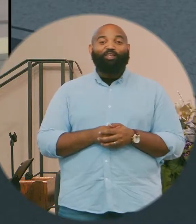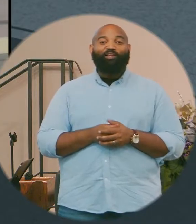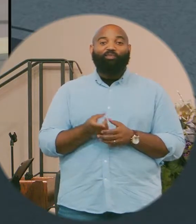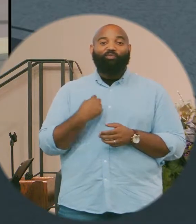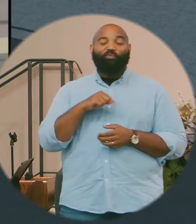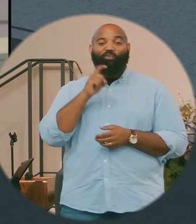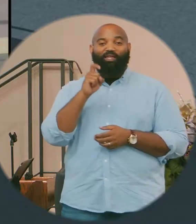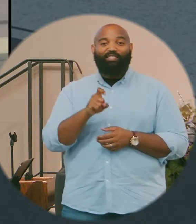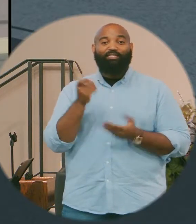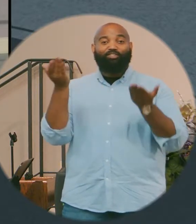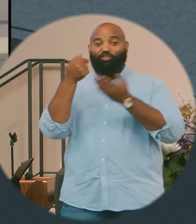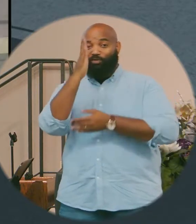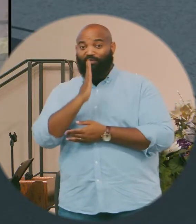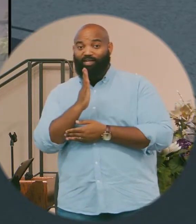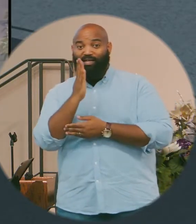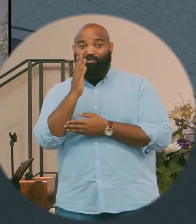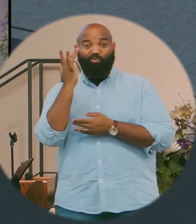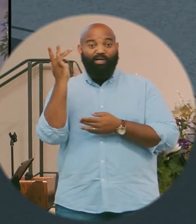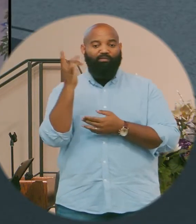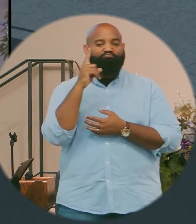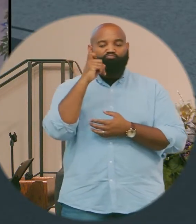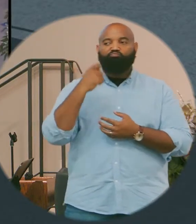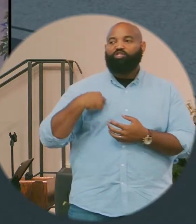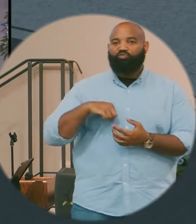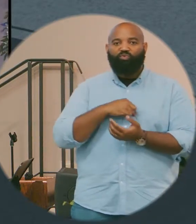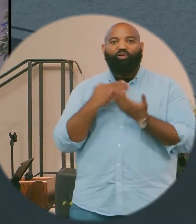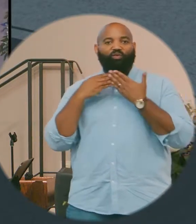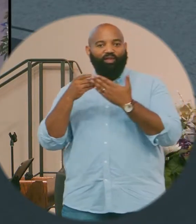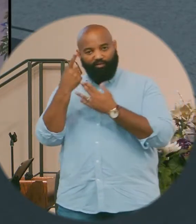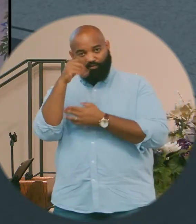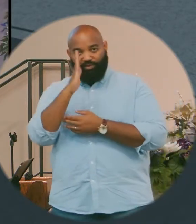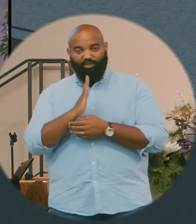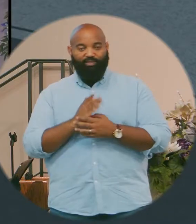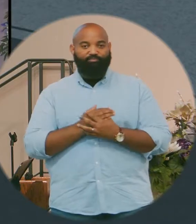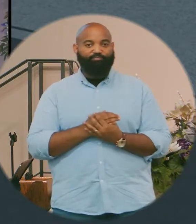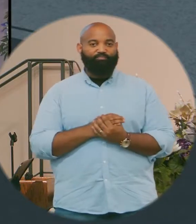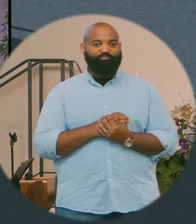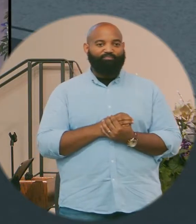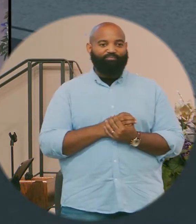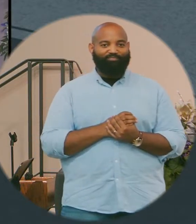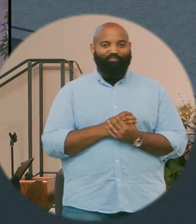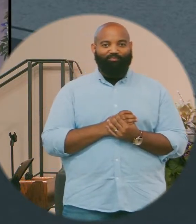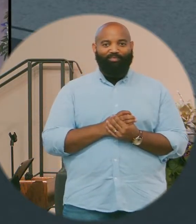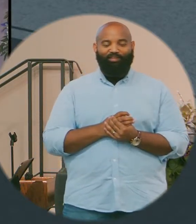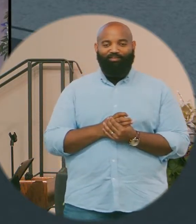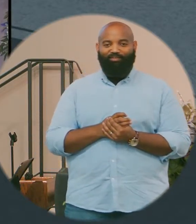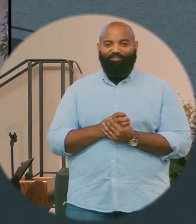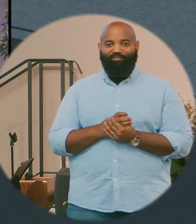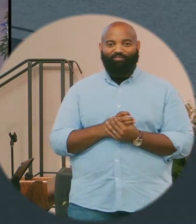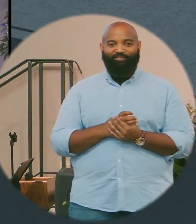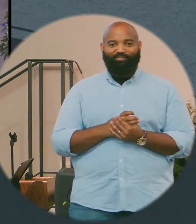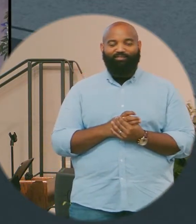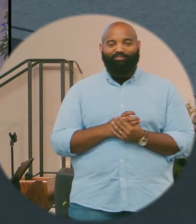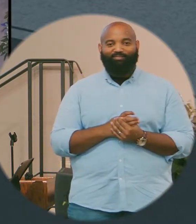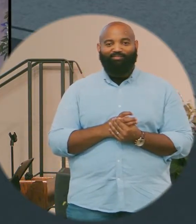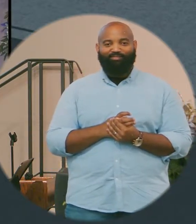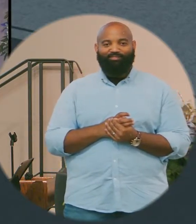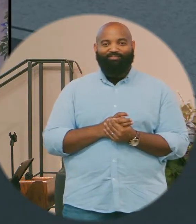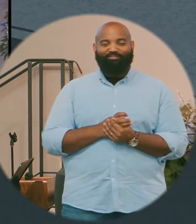Lord?" Because I'm grateful. My daughter, I hope she doesn't mind me telling this story, and I'm coming to a